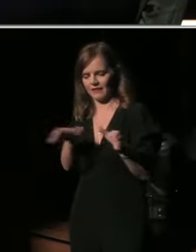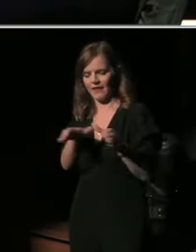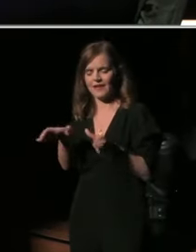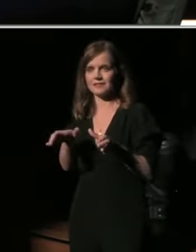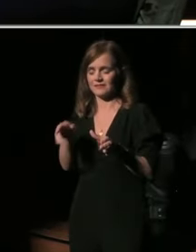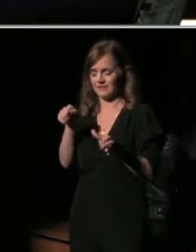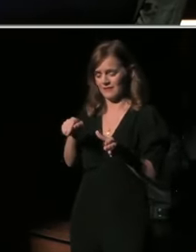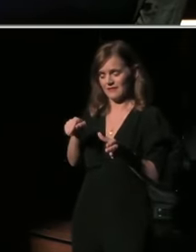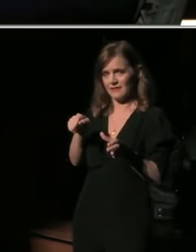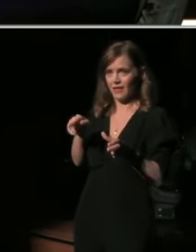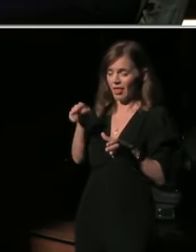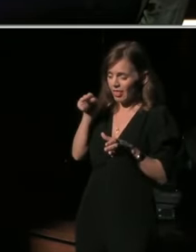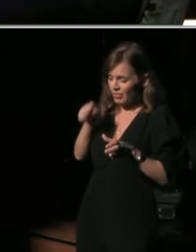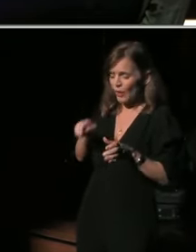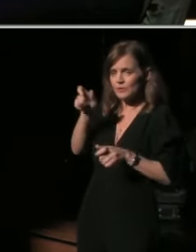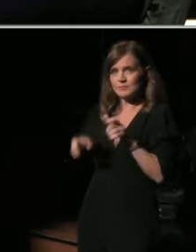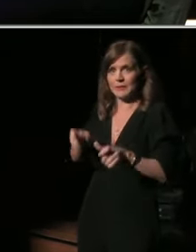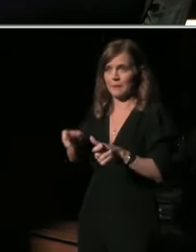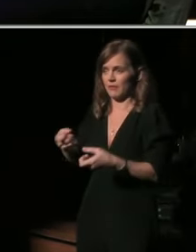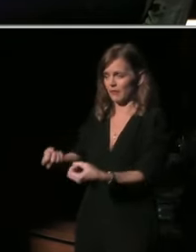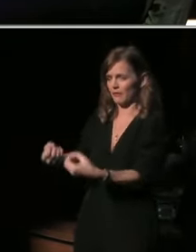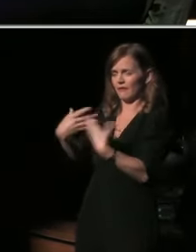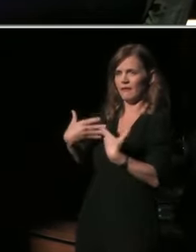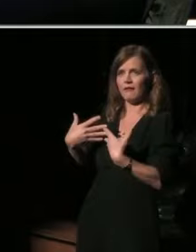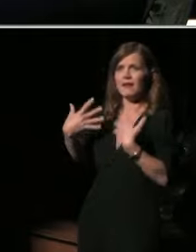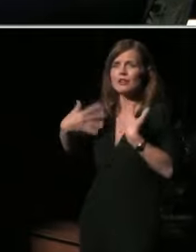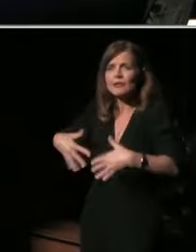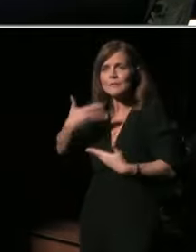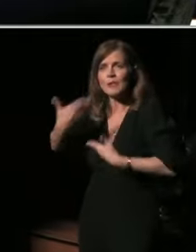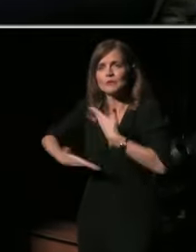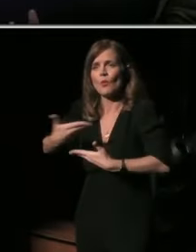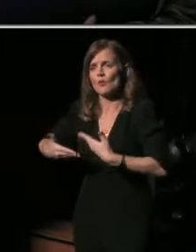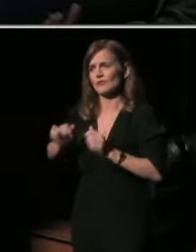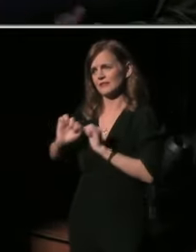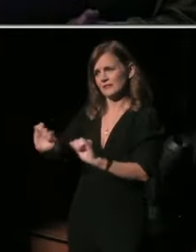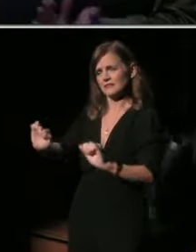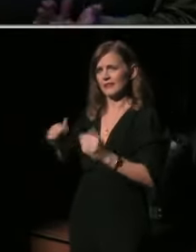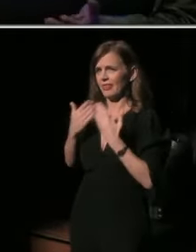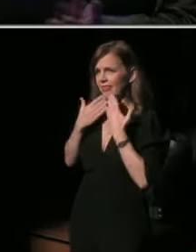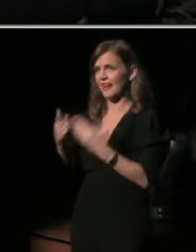the cast, actually, for sharing their incredible stories. Thank you.